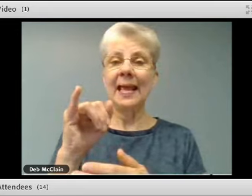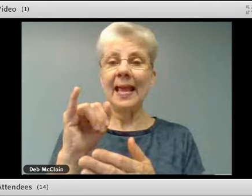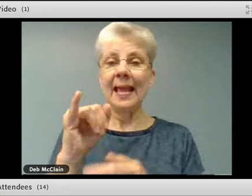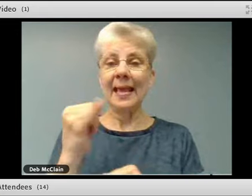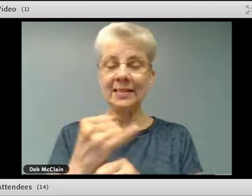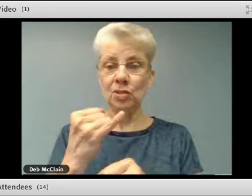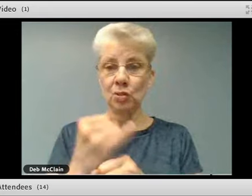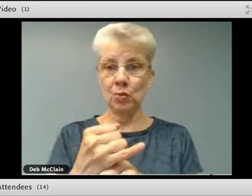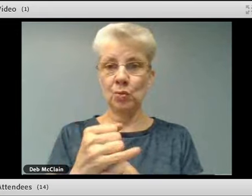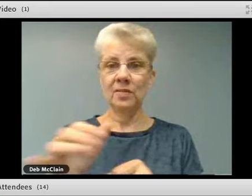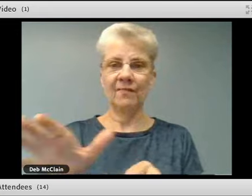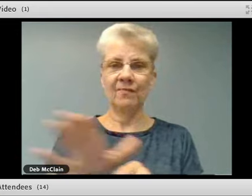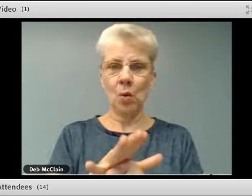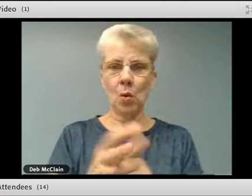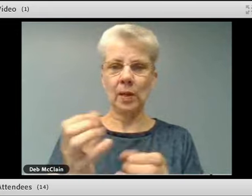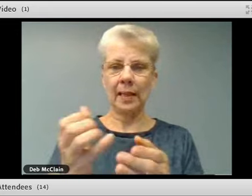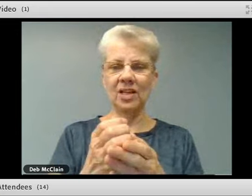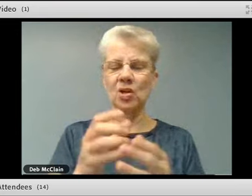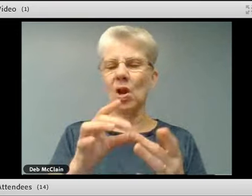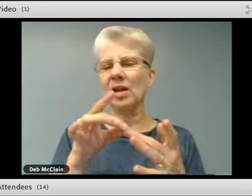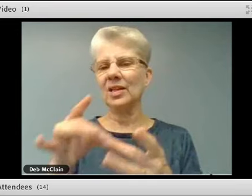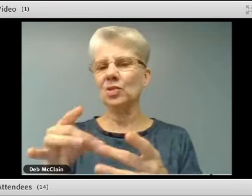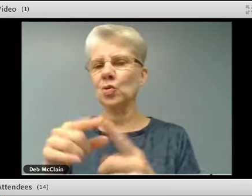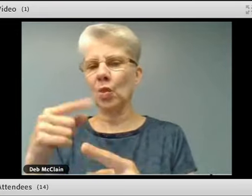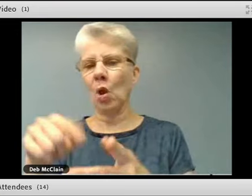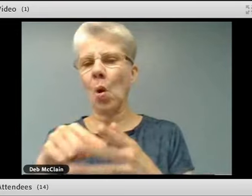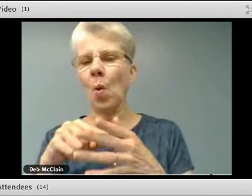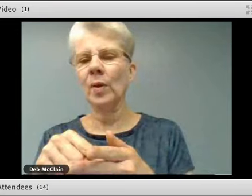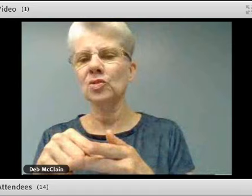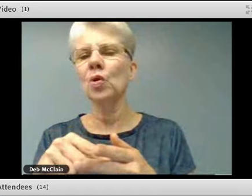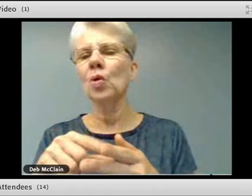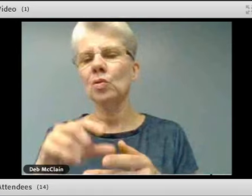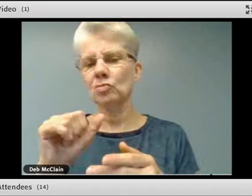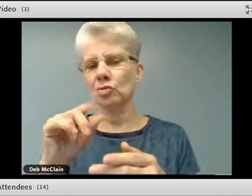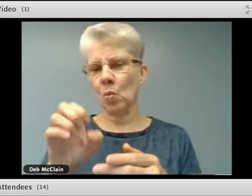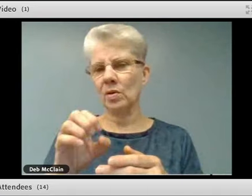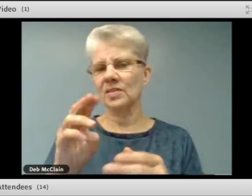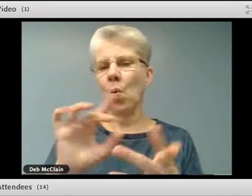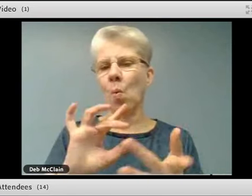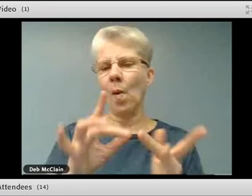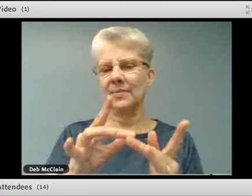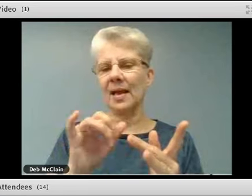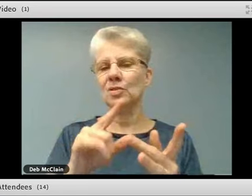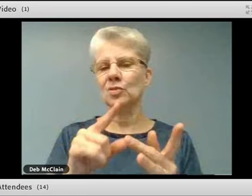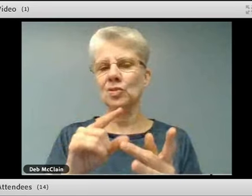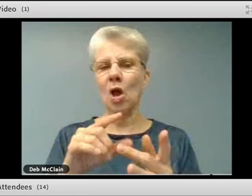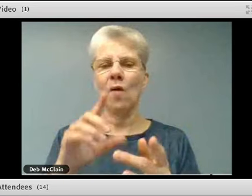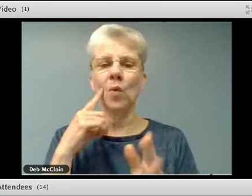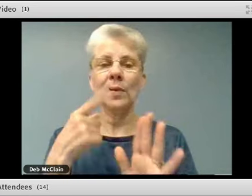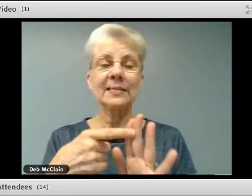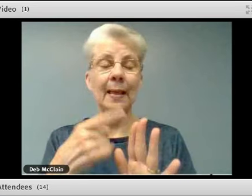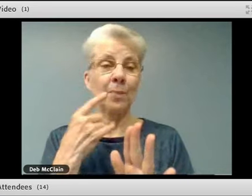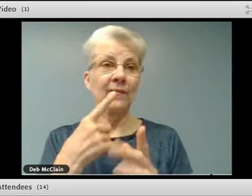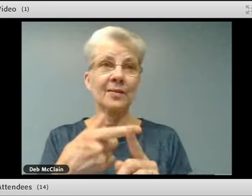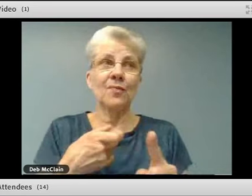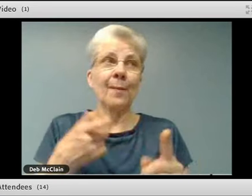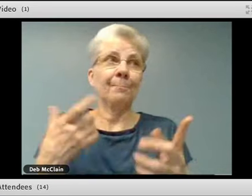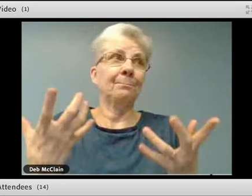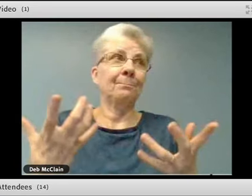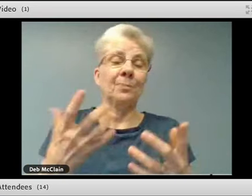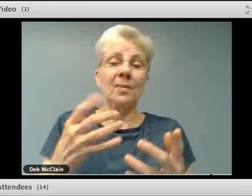you to the original source website. So for example, if this came from